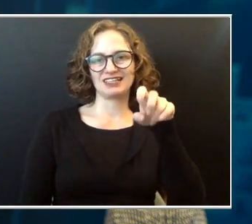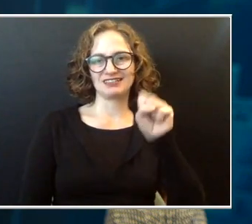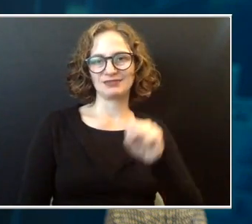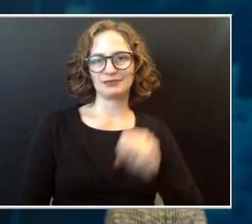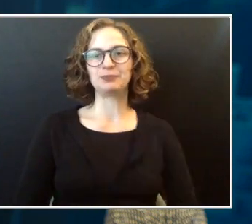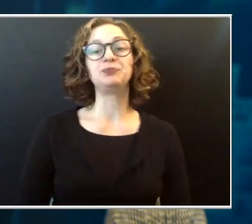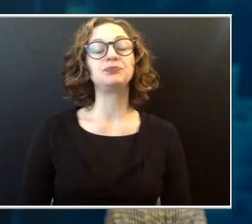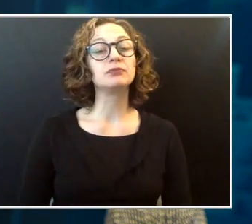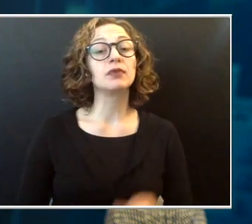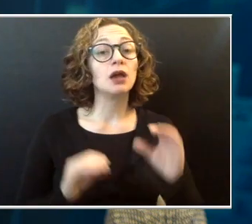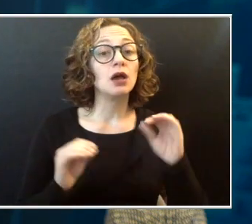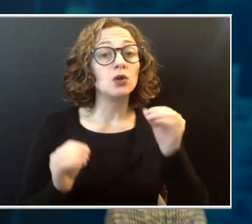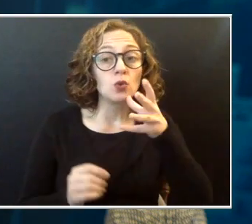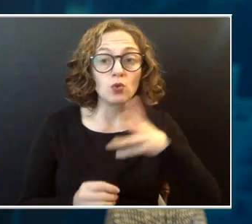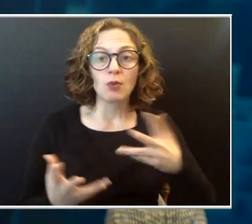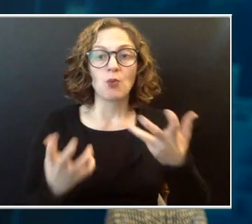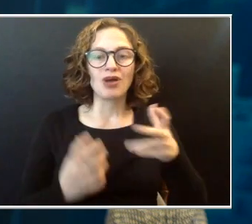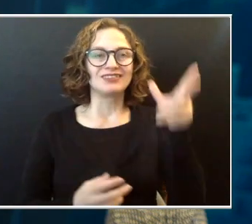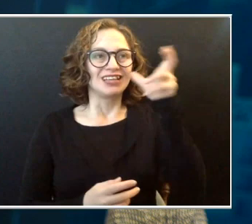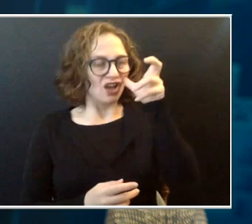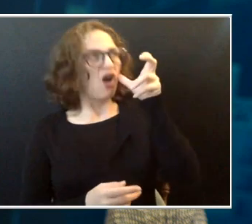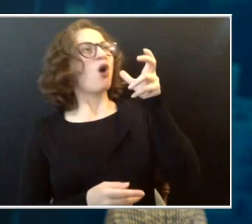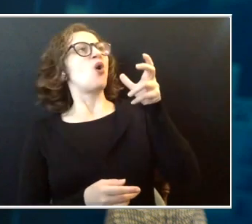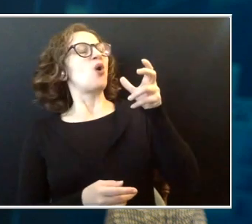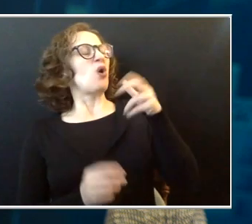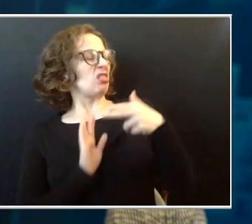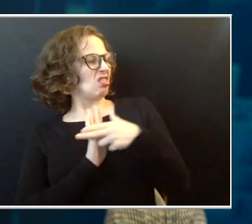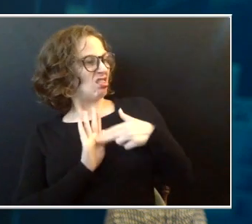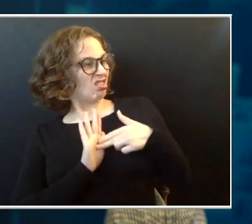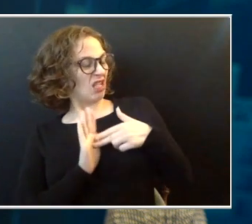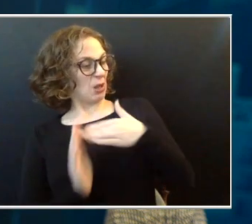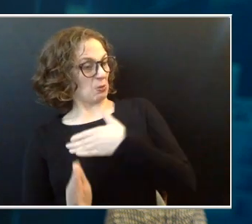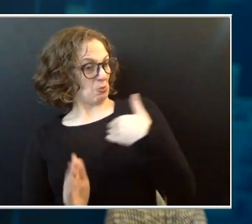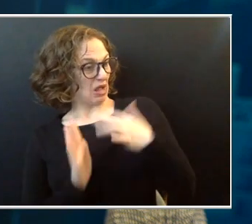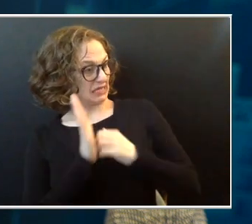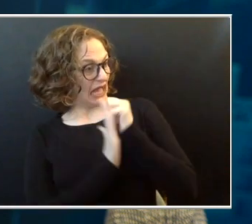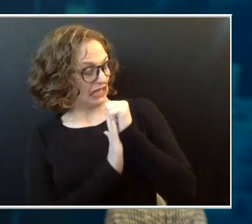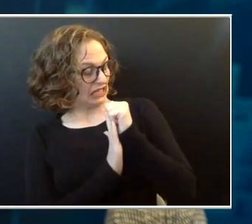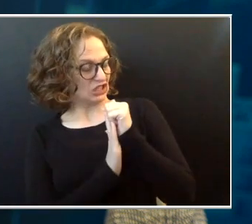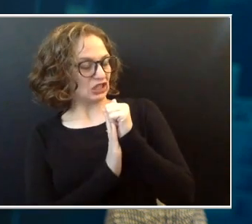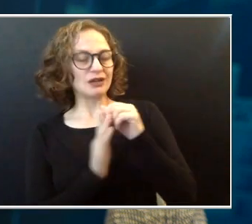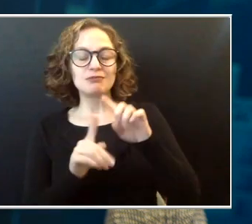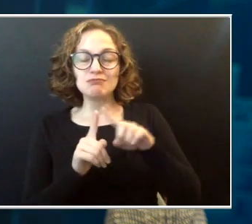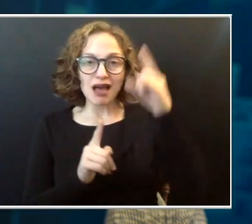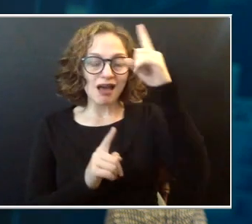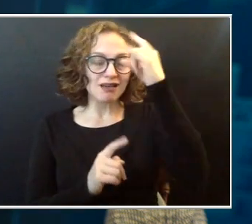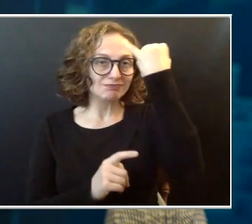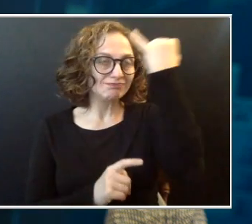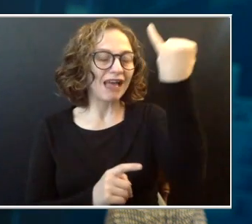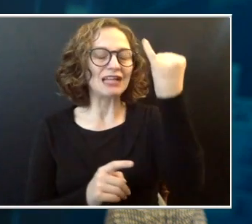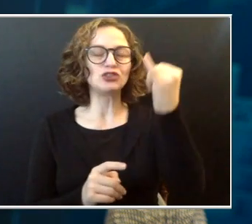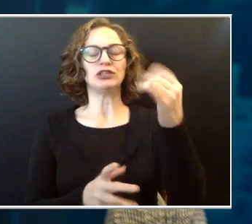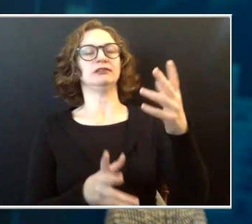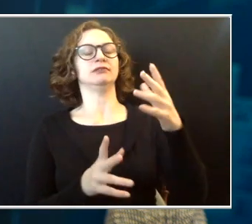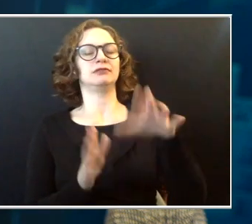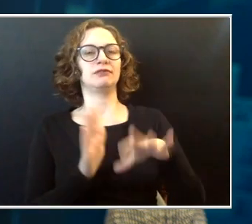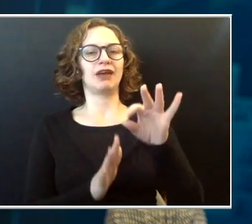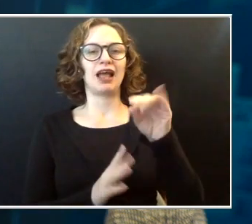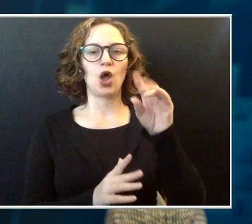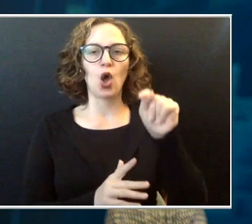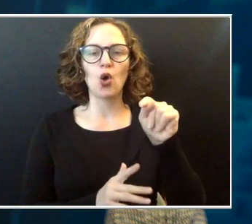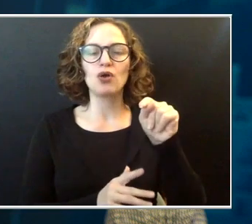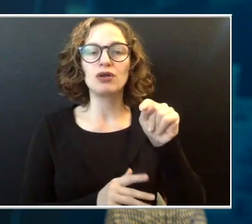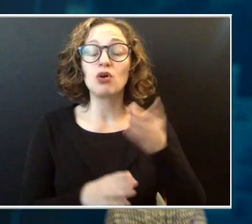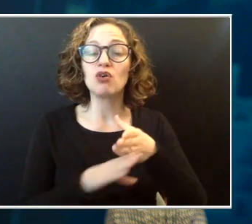But imagine getting that news 5,000 miles from home. Dr. Silvia Byer is a professor at Park University here in Kansas